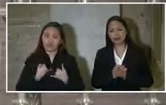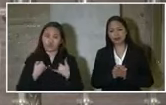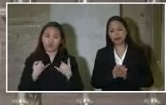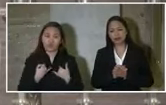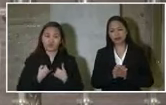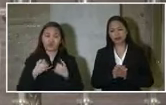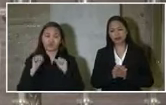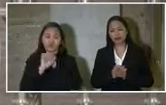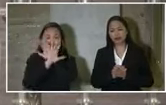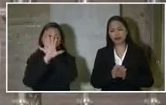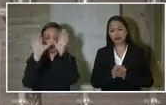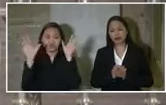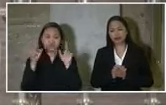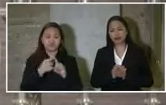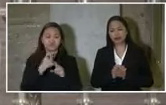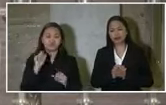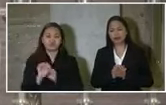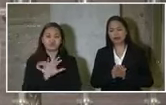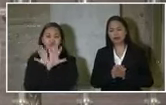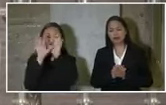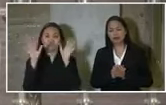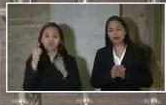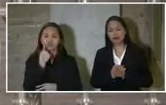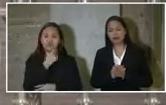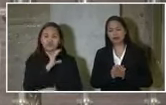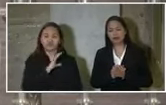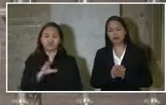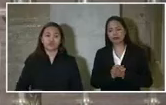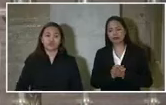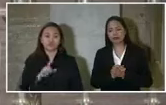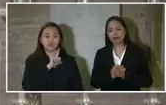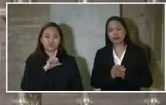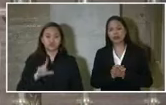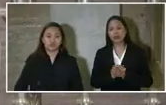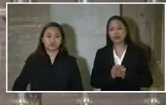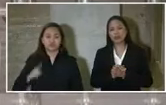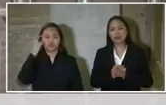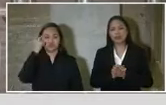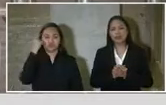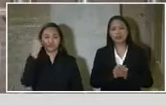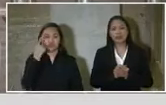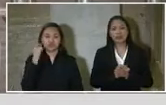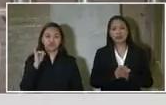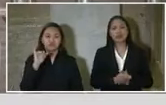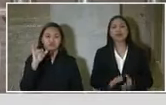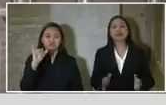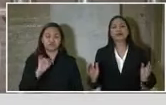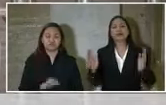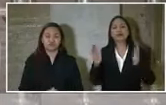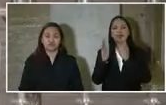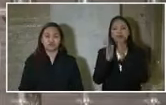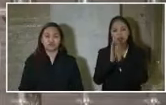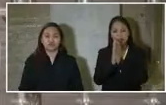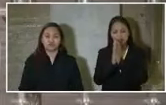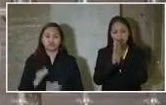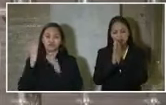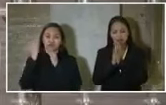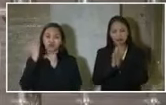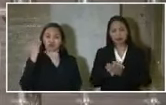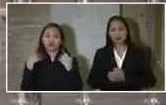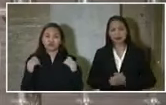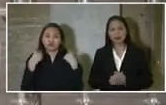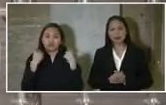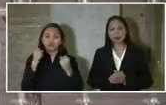light from light, who is Christ the Lord forever and ever. Amen. And may